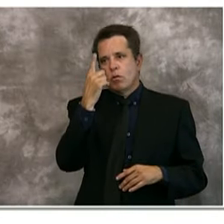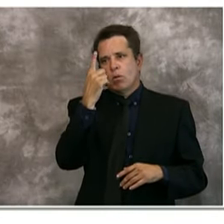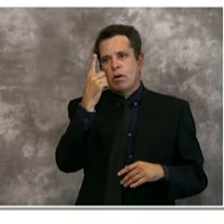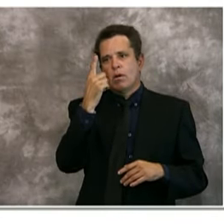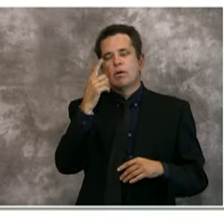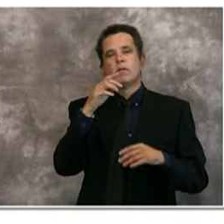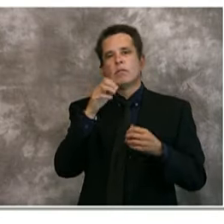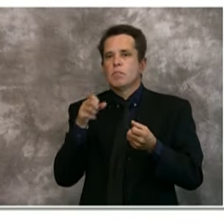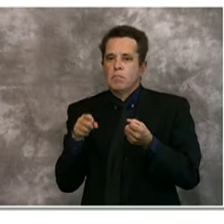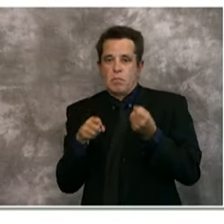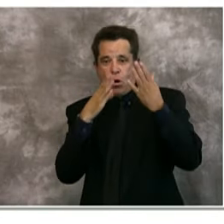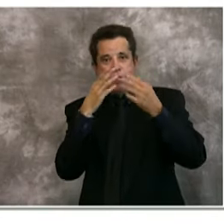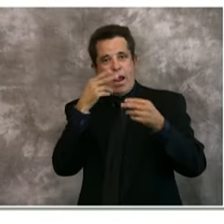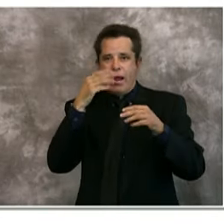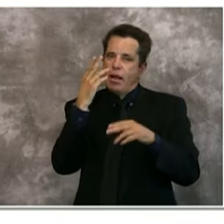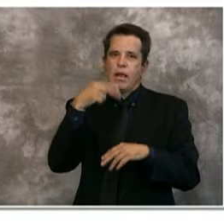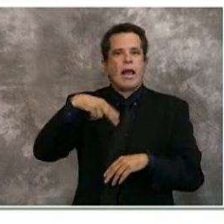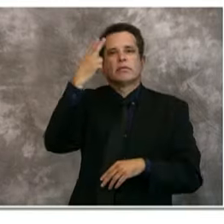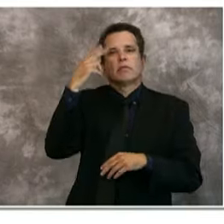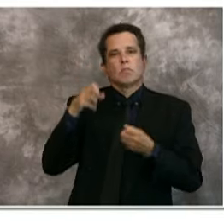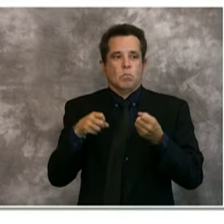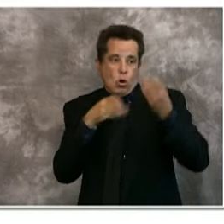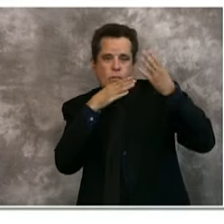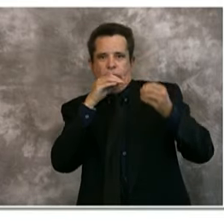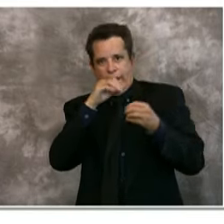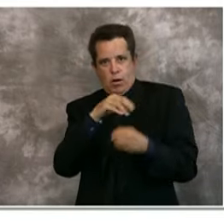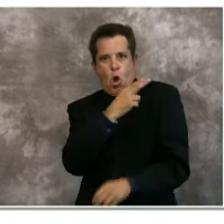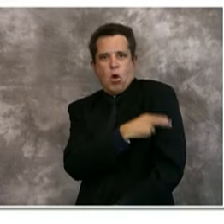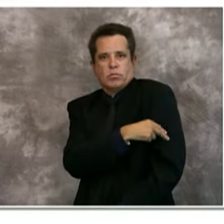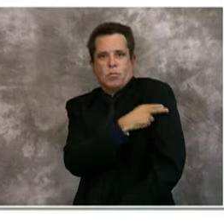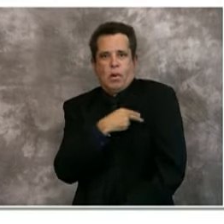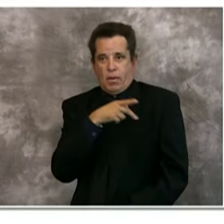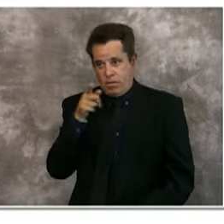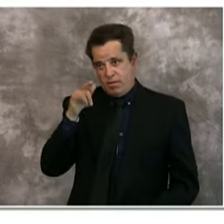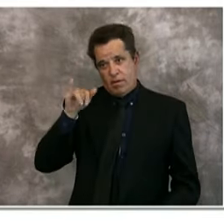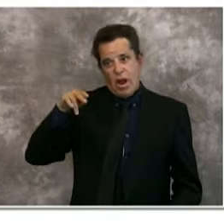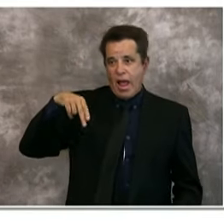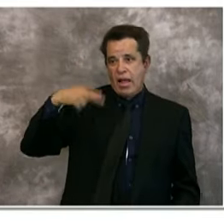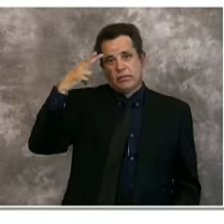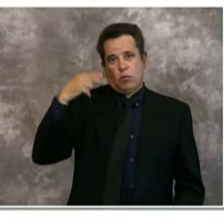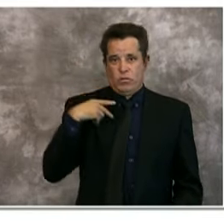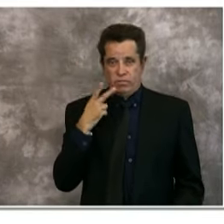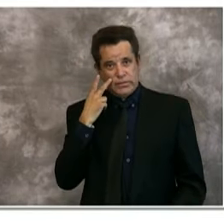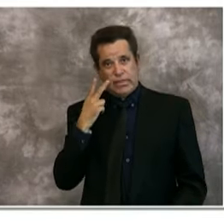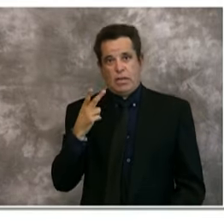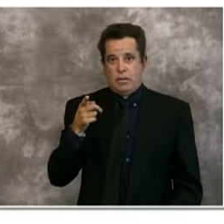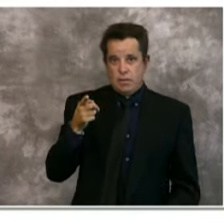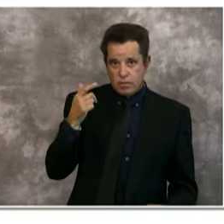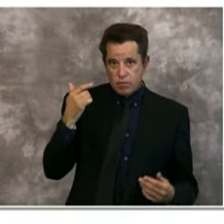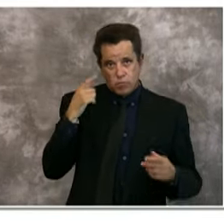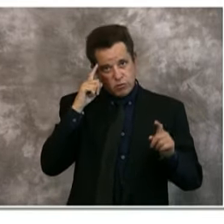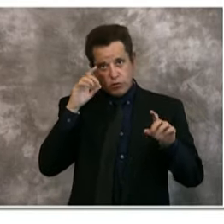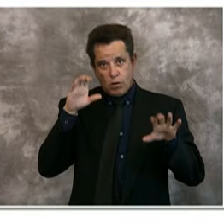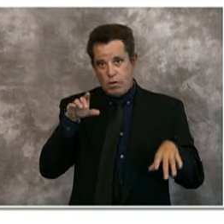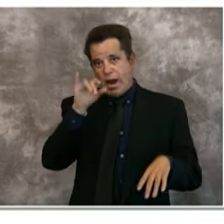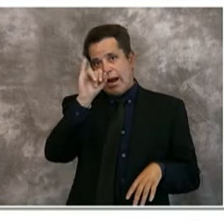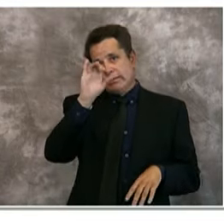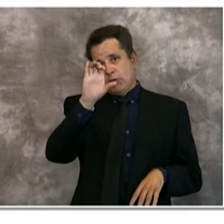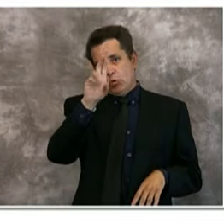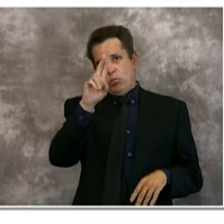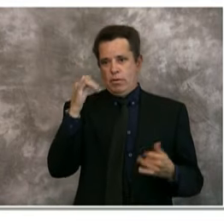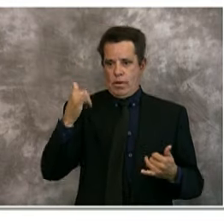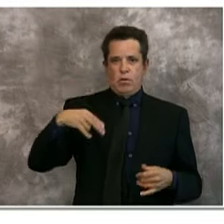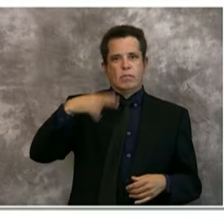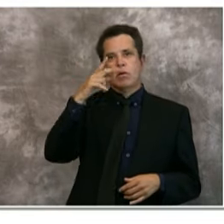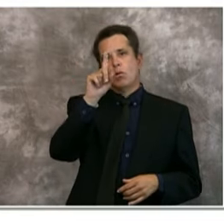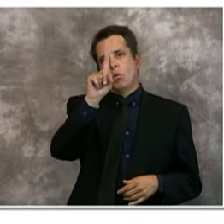day of COVID-related hospitalizations we've seen throughout the duration of our COVID pandemic. Our COVID-related ICUs is up